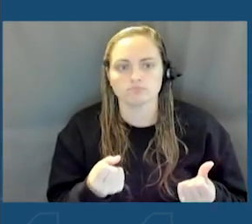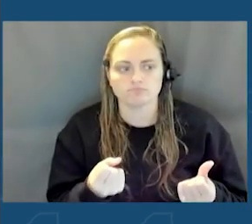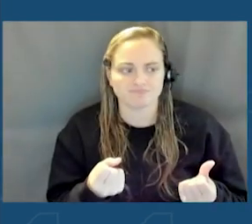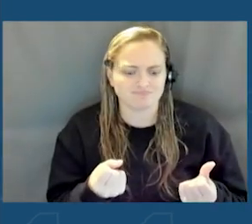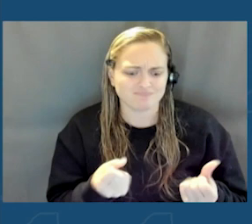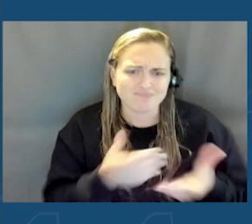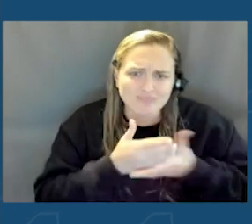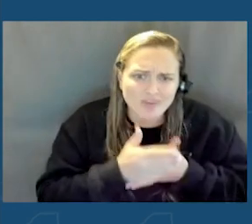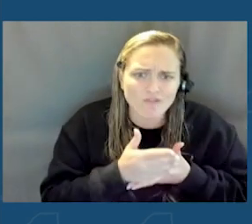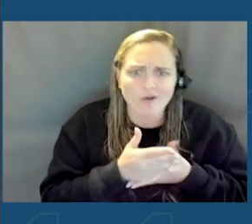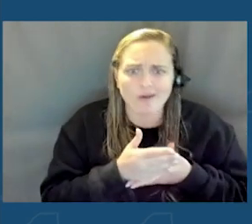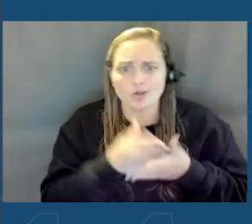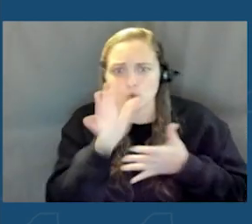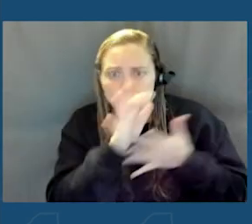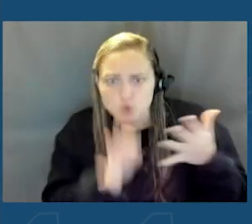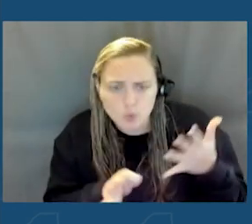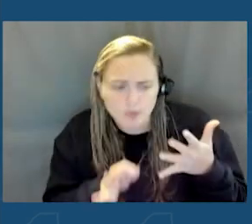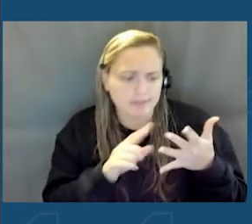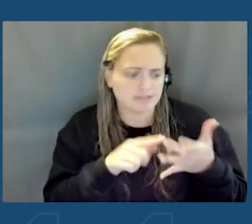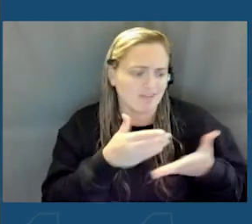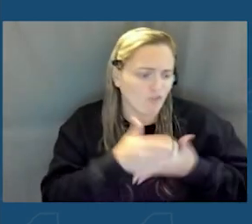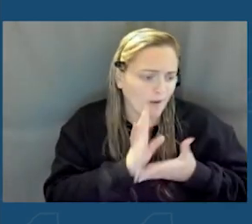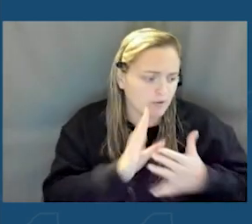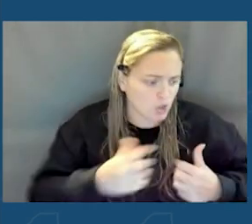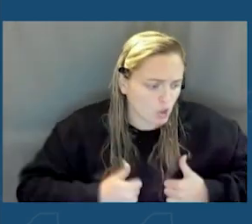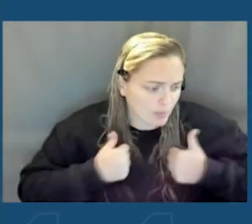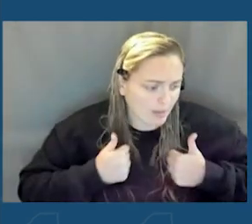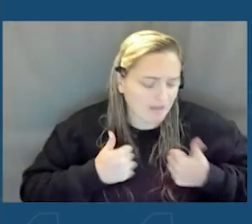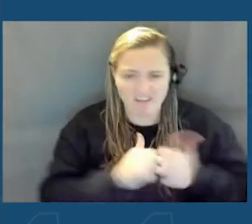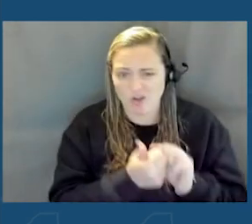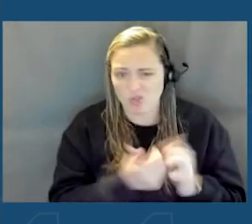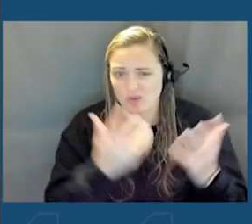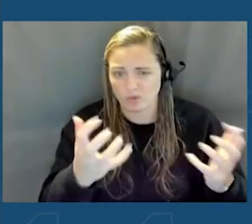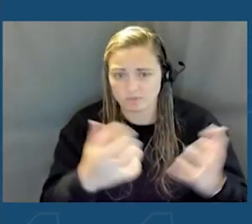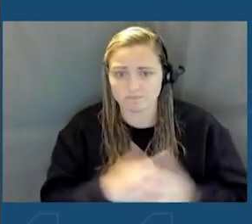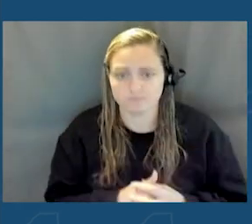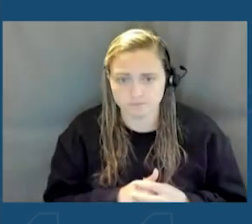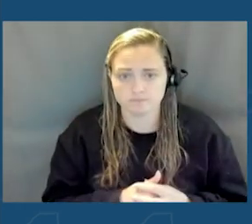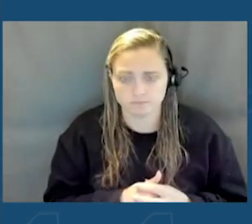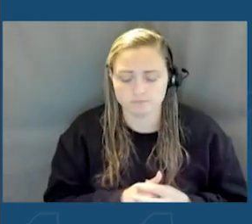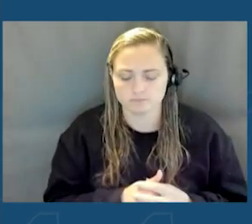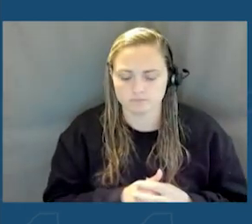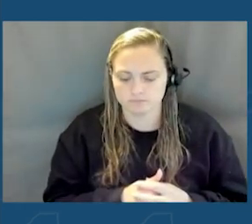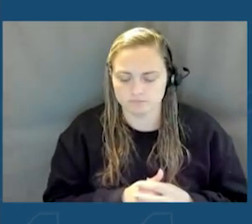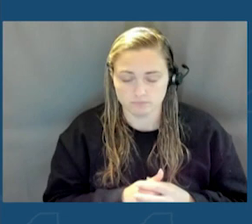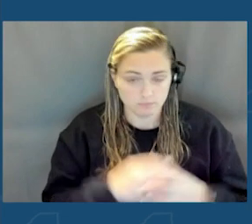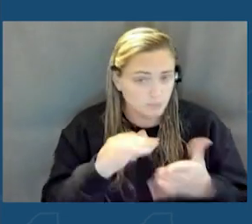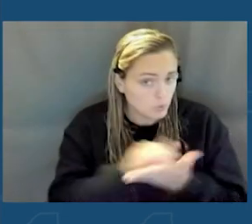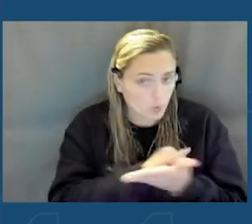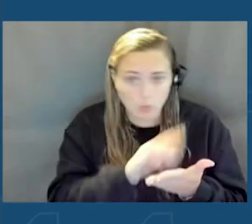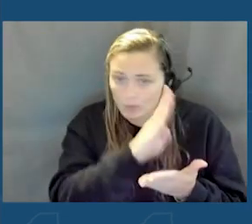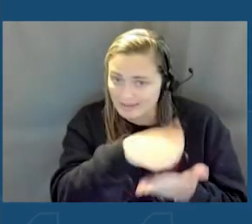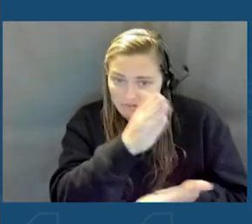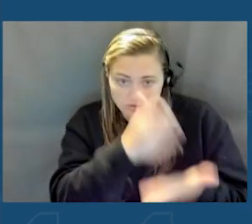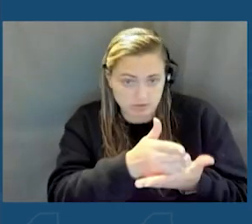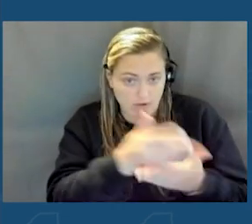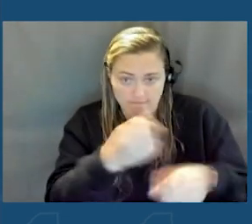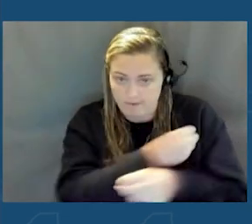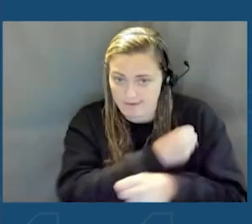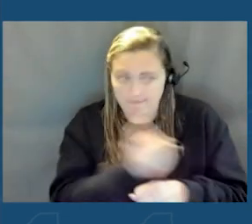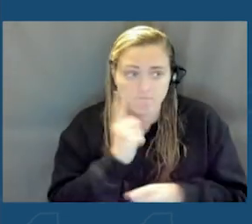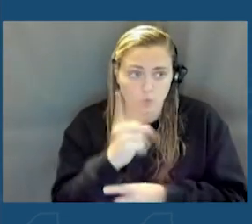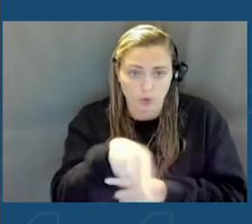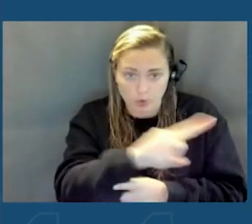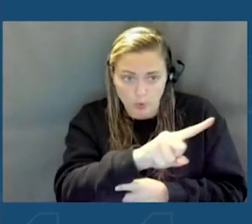and a right to their life as they choose to live it. New York will never stop fighting for you and your rights.